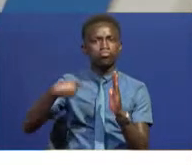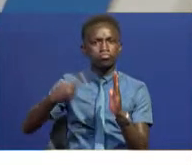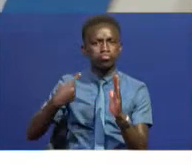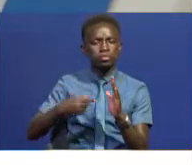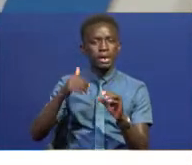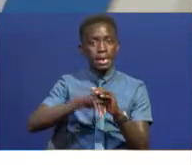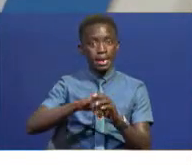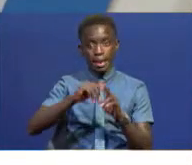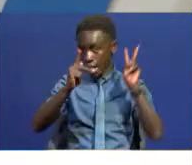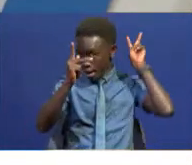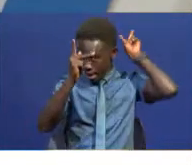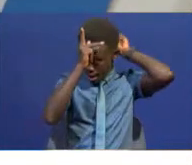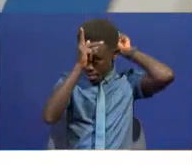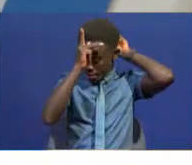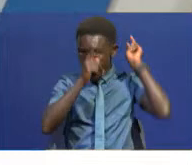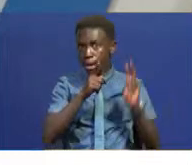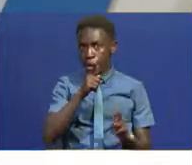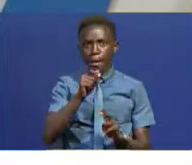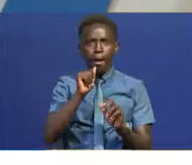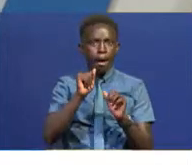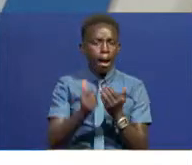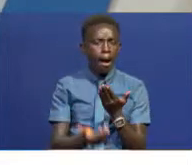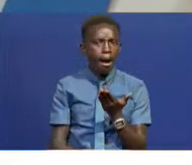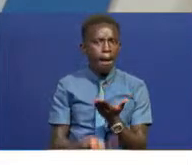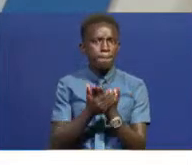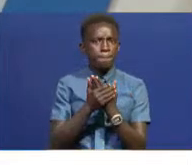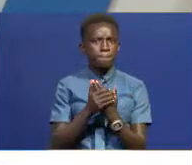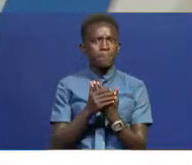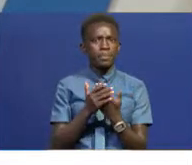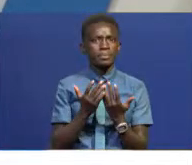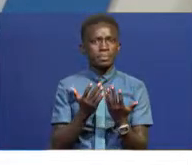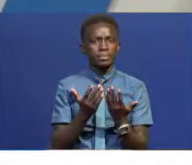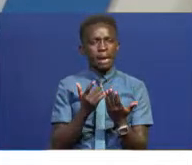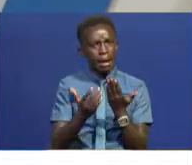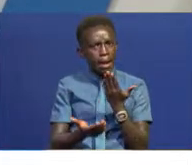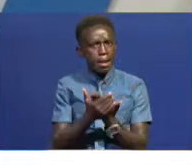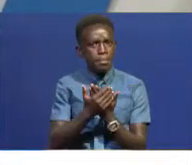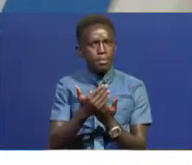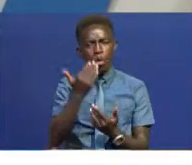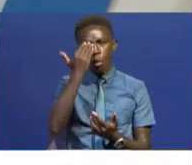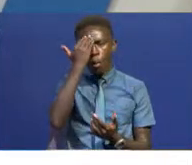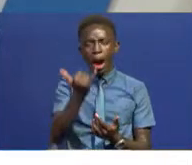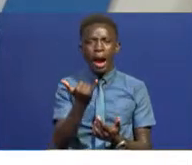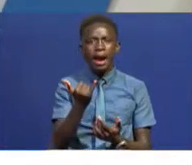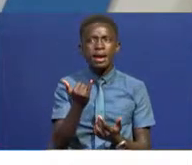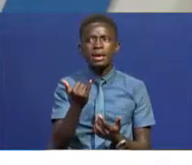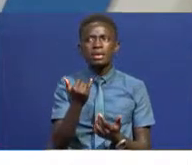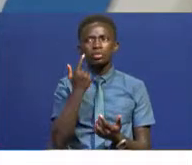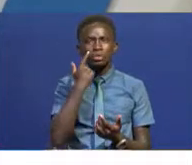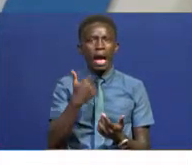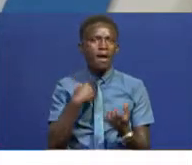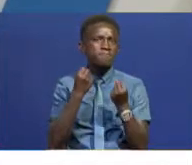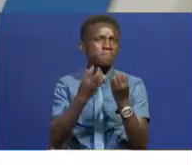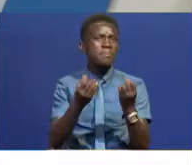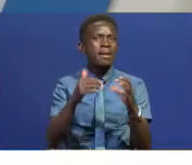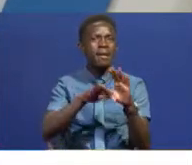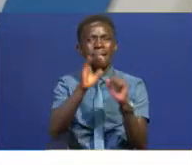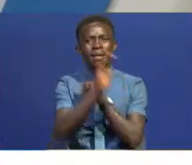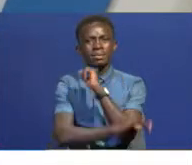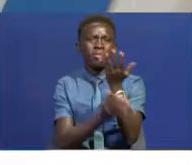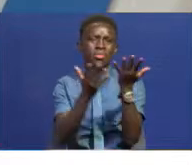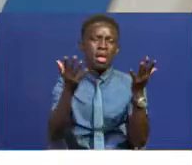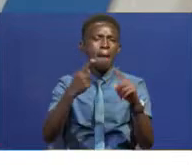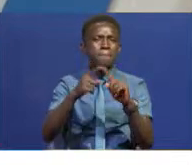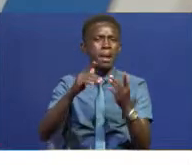game changer because we have so much gold in this our country, but majority of them just goes